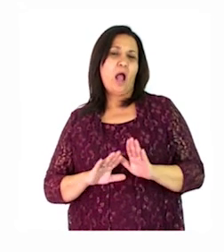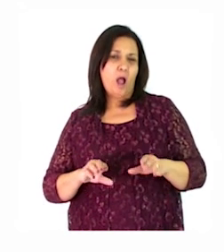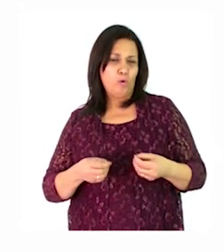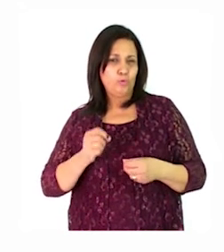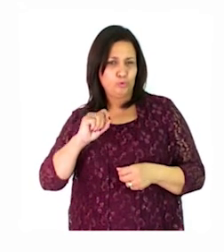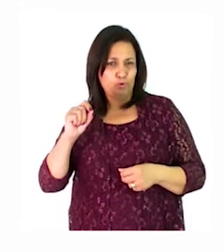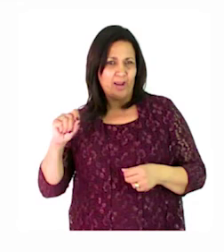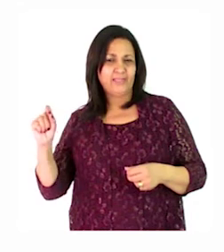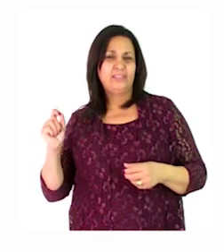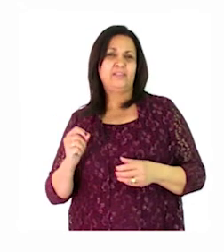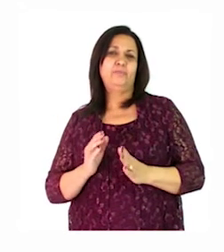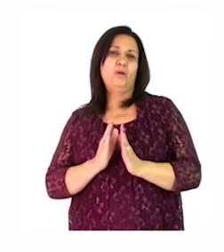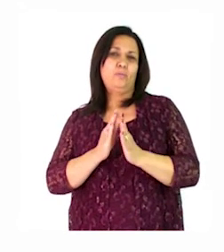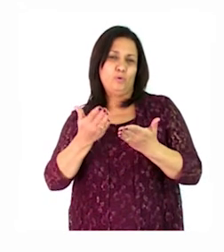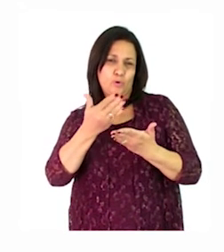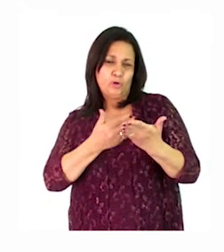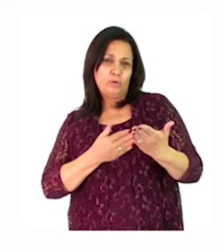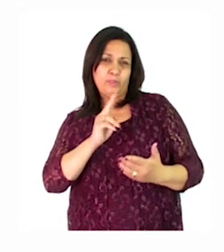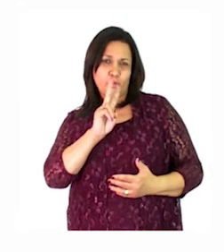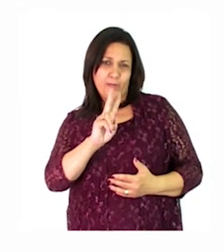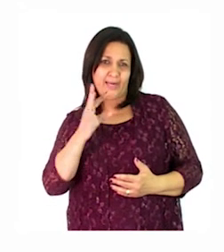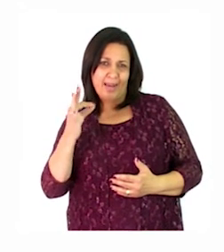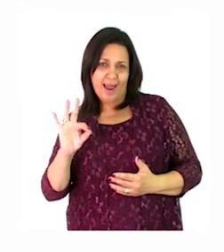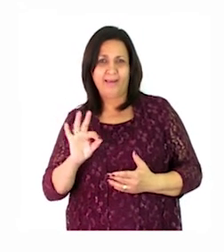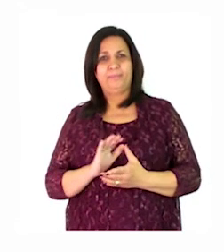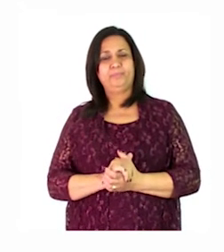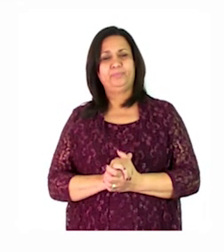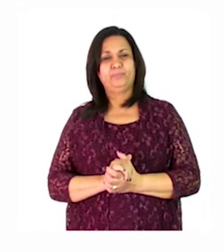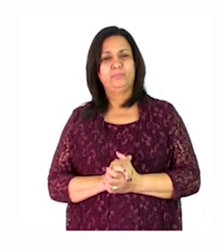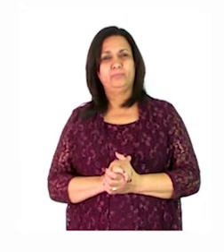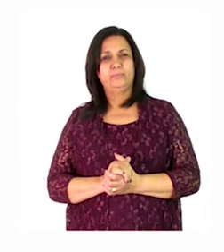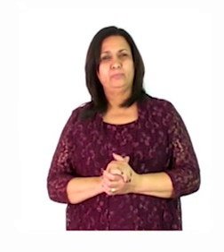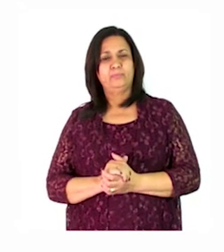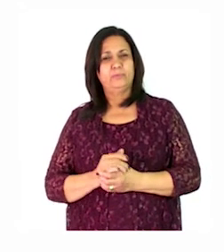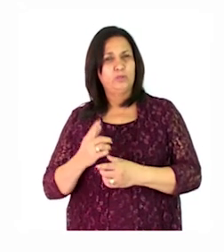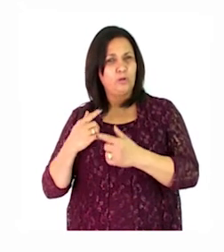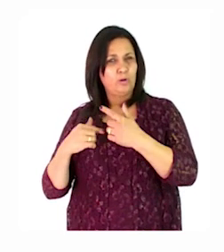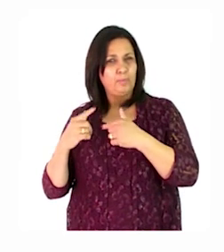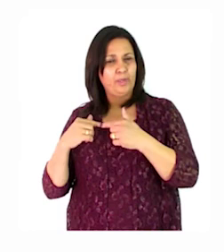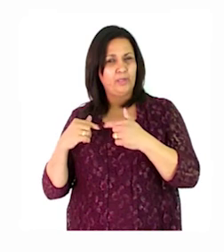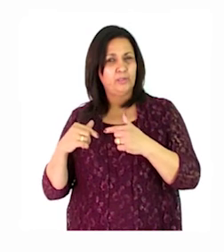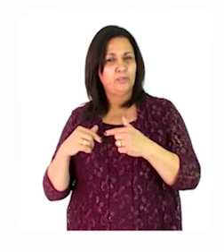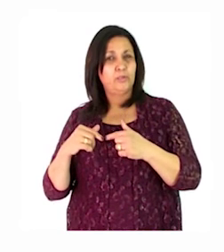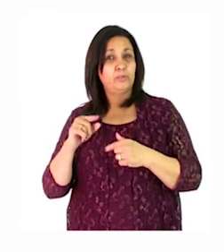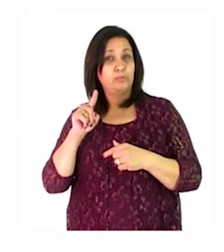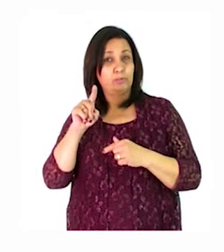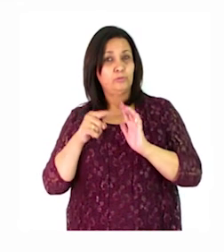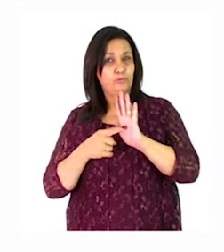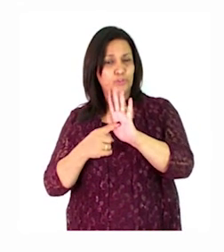on page 29. I will go back to the board again to